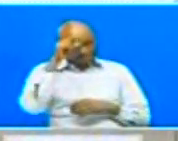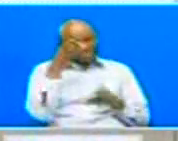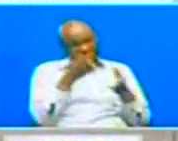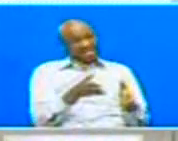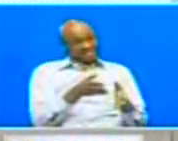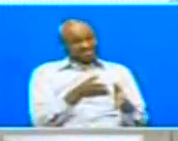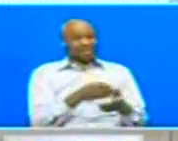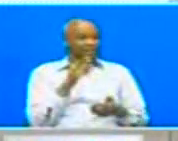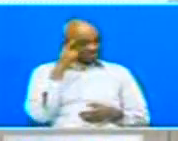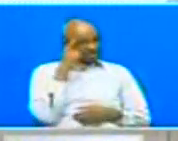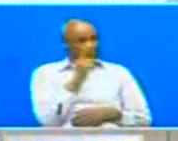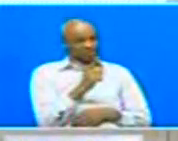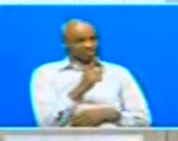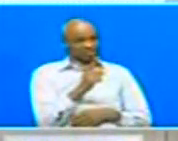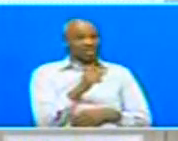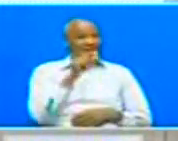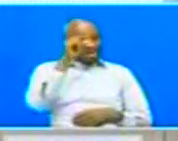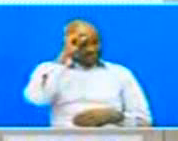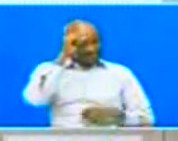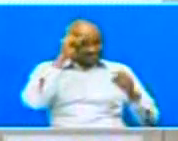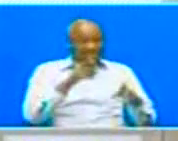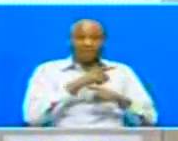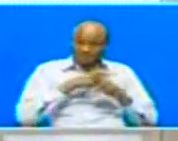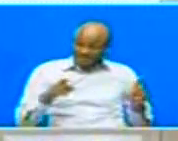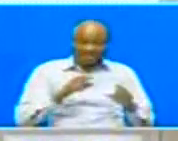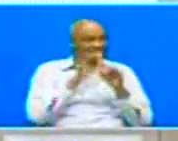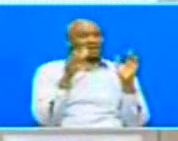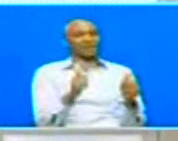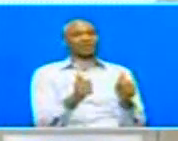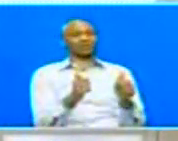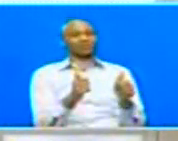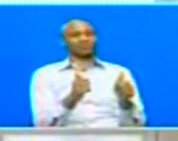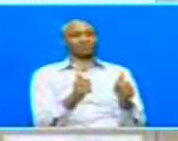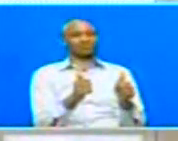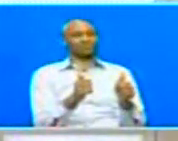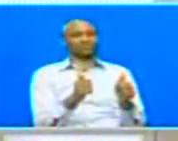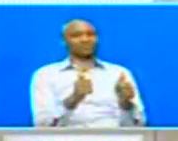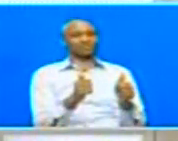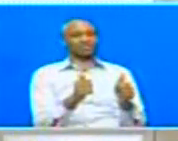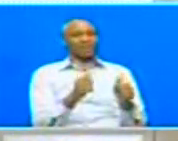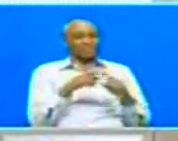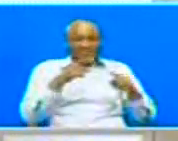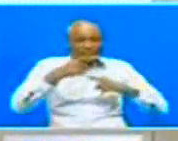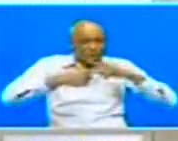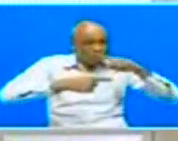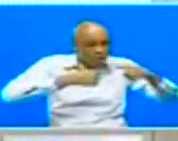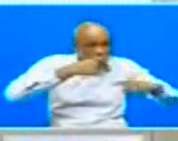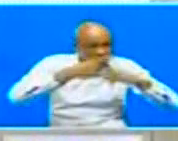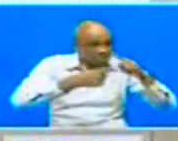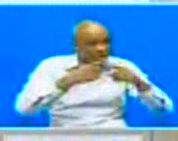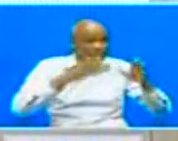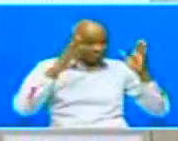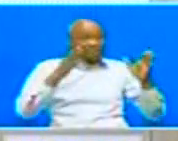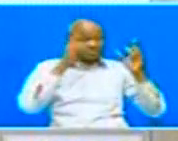decision. It sounds like the government has decided, but it is not clear to me that the process for a